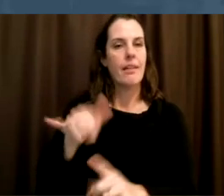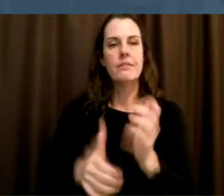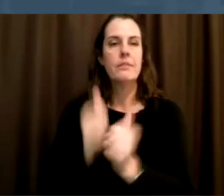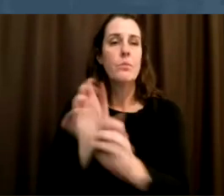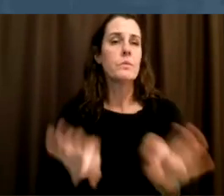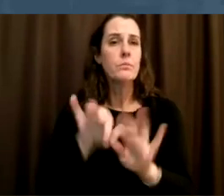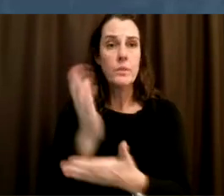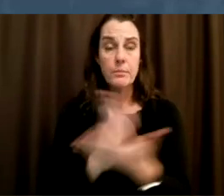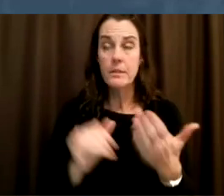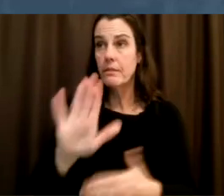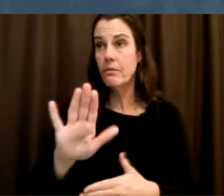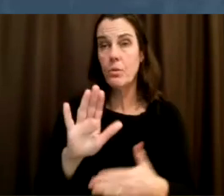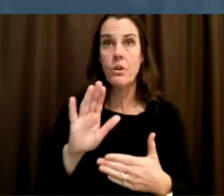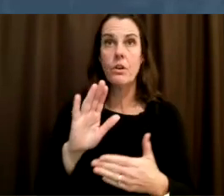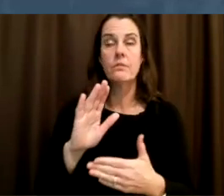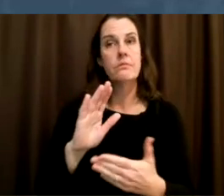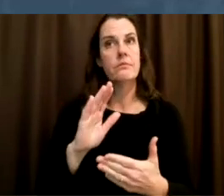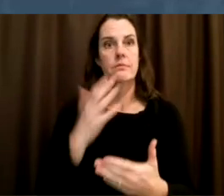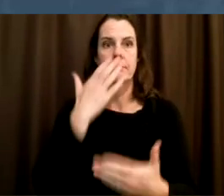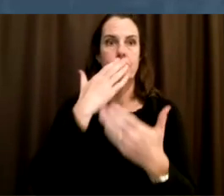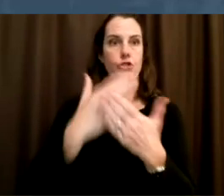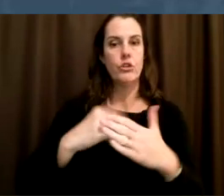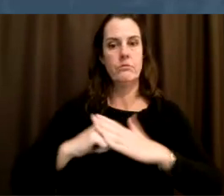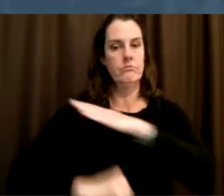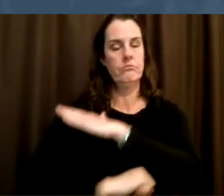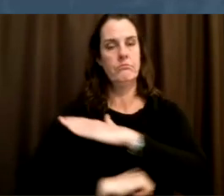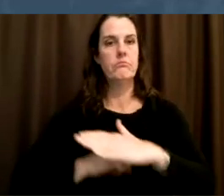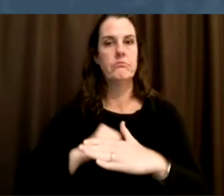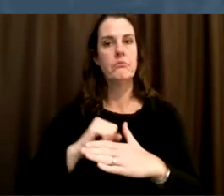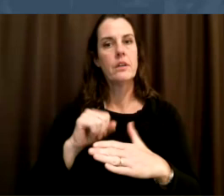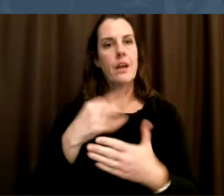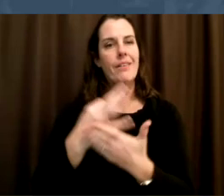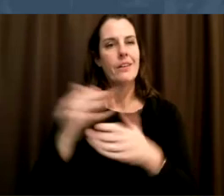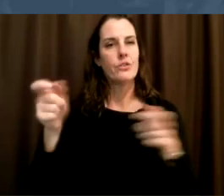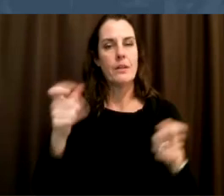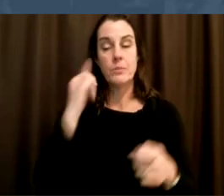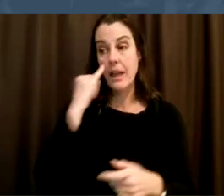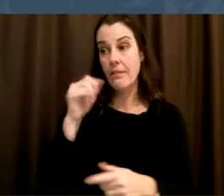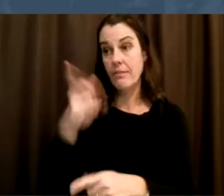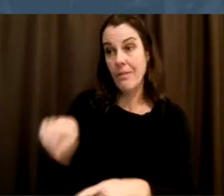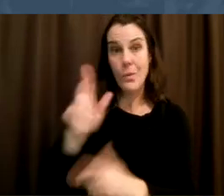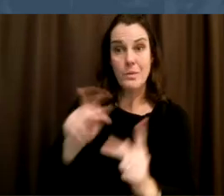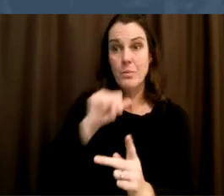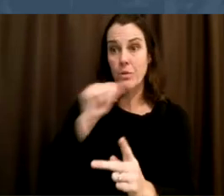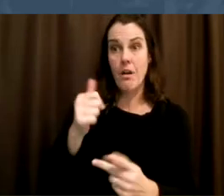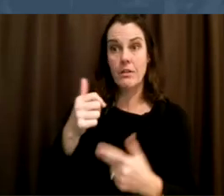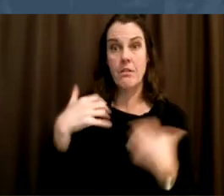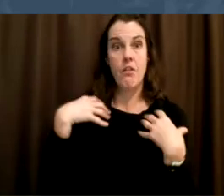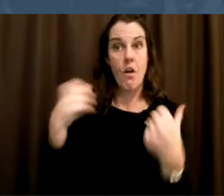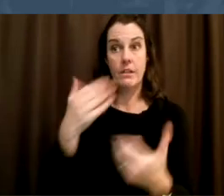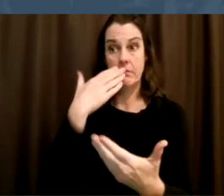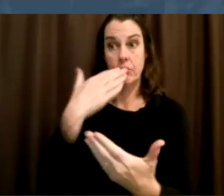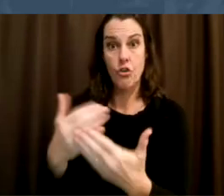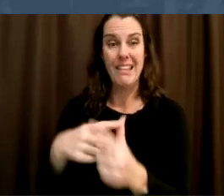important piece of a sound financial management system. Because if you don't have competent people carrying out those control activities,